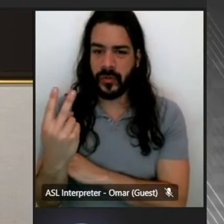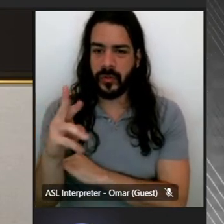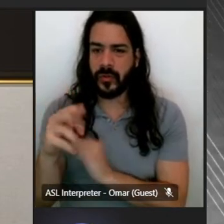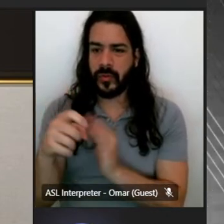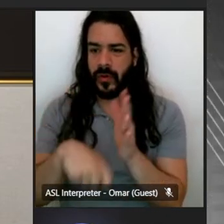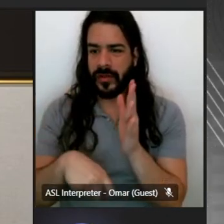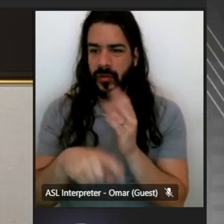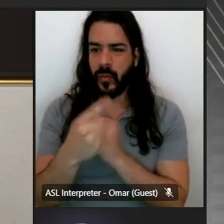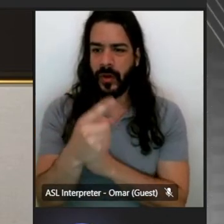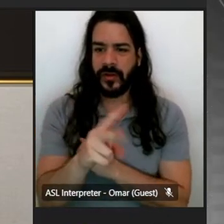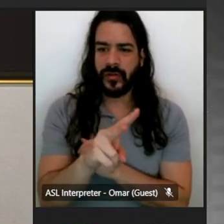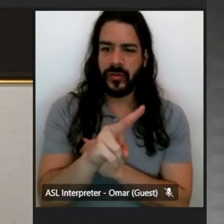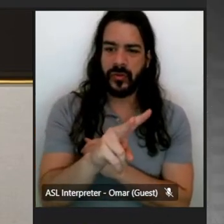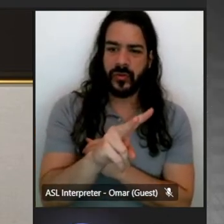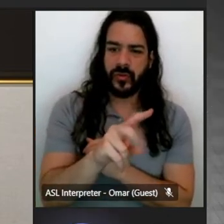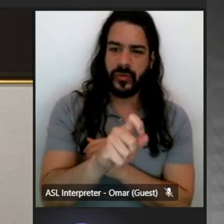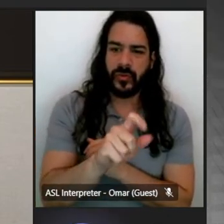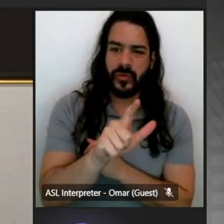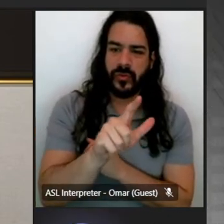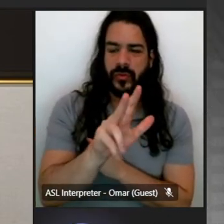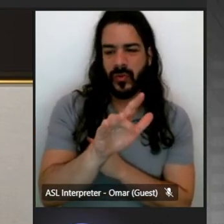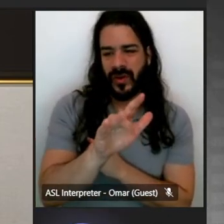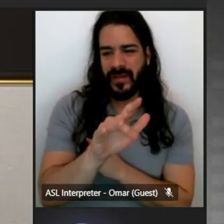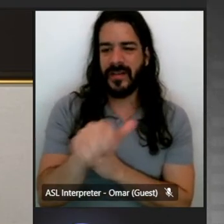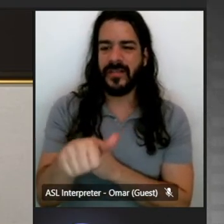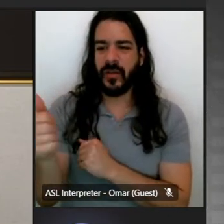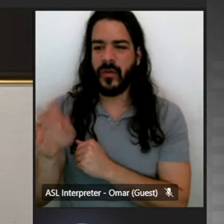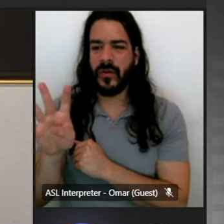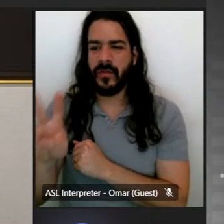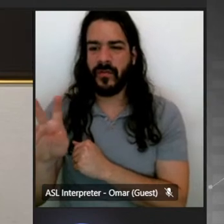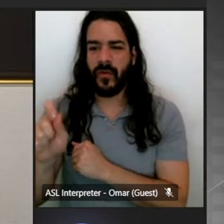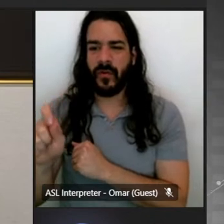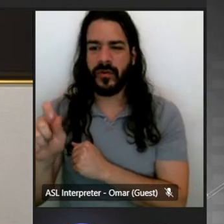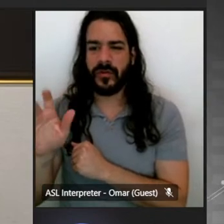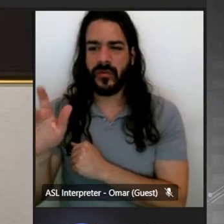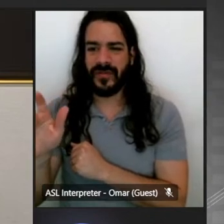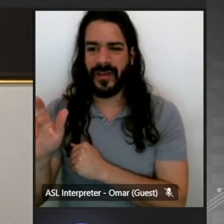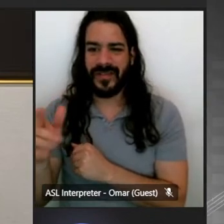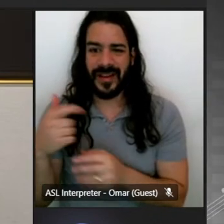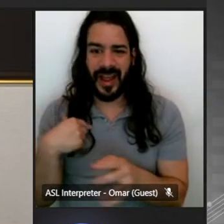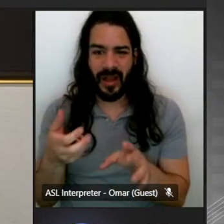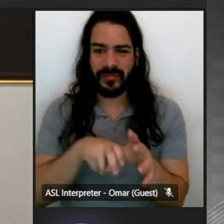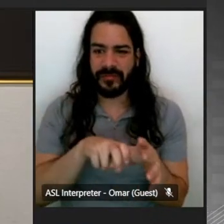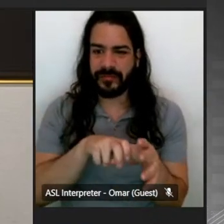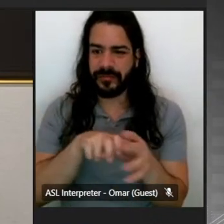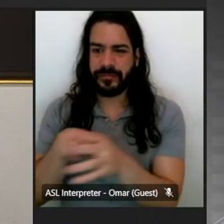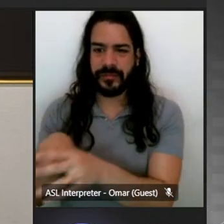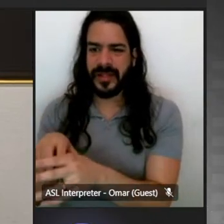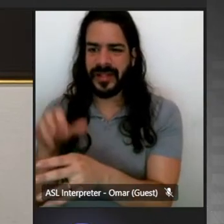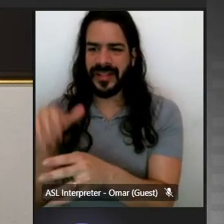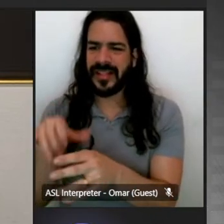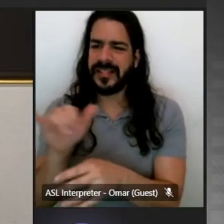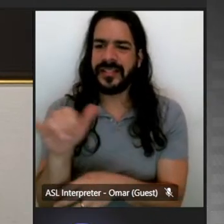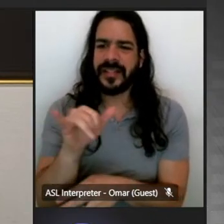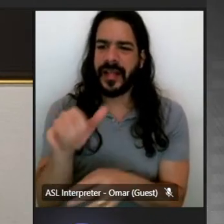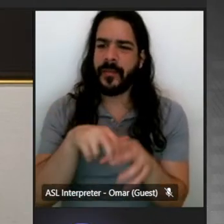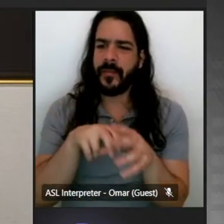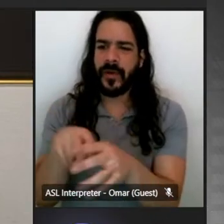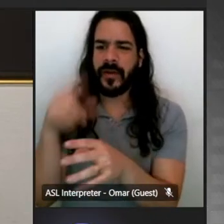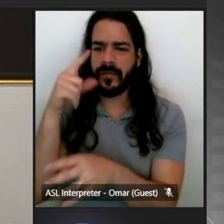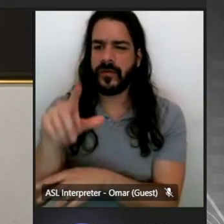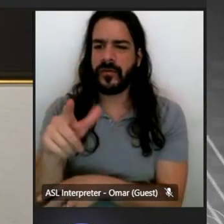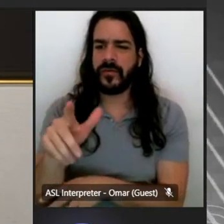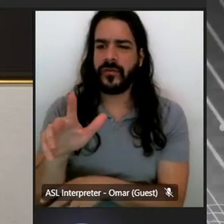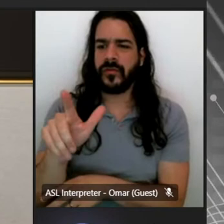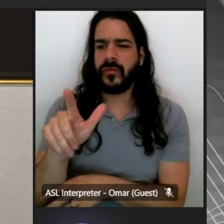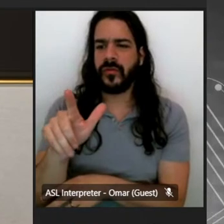and there's two rates one is for 225 and one is for 425 where I get on is the same ride as